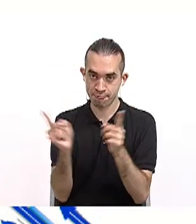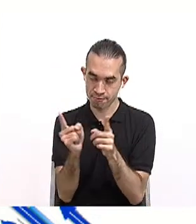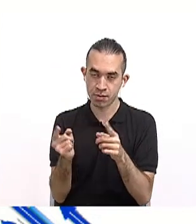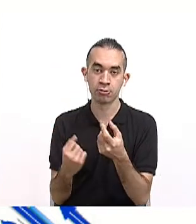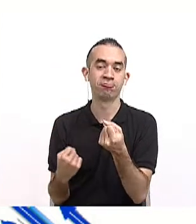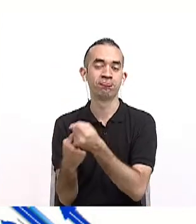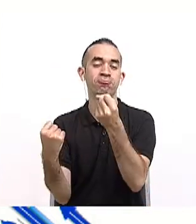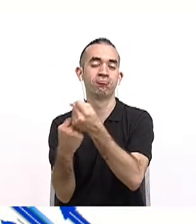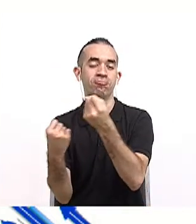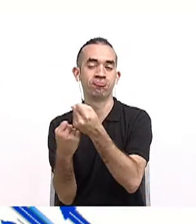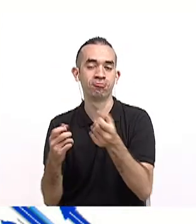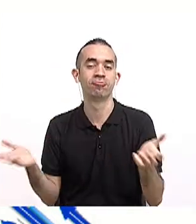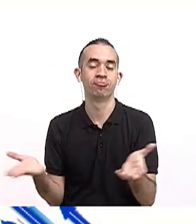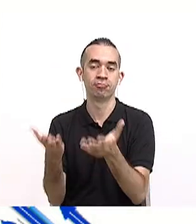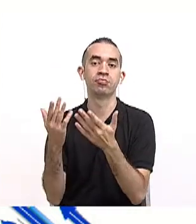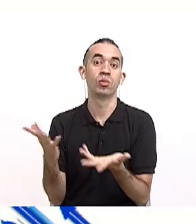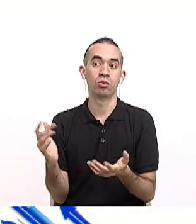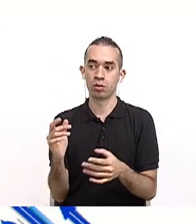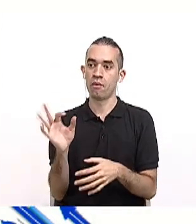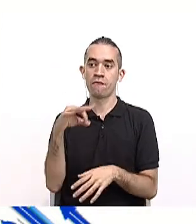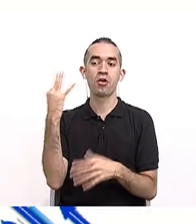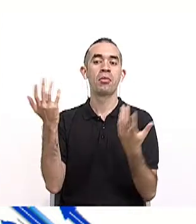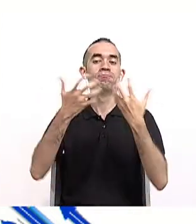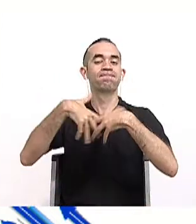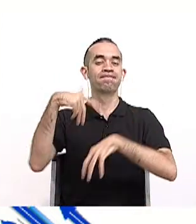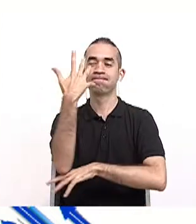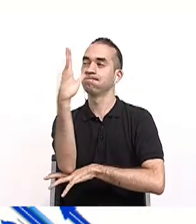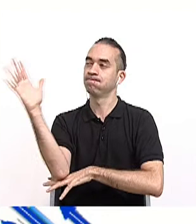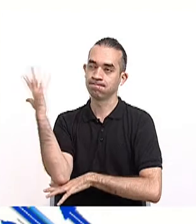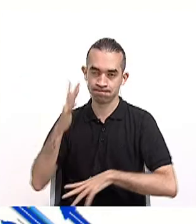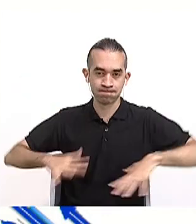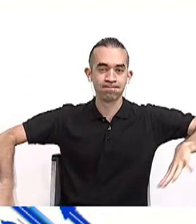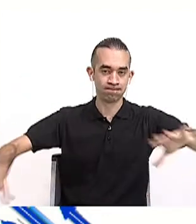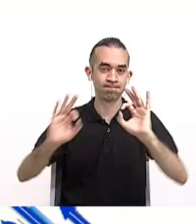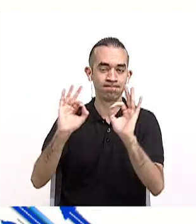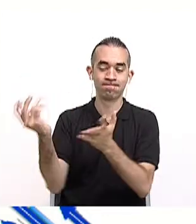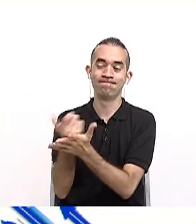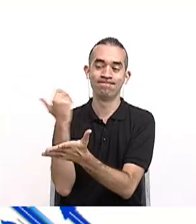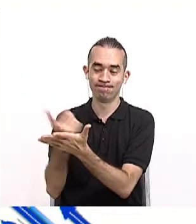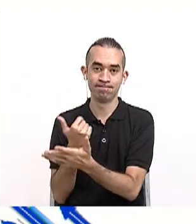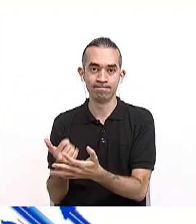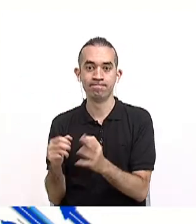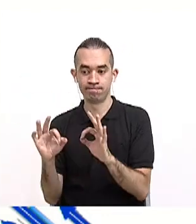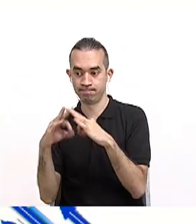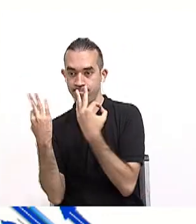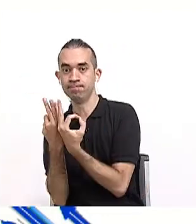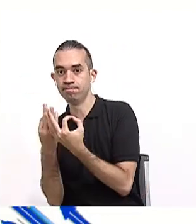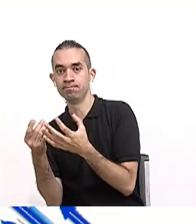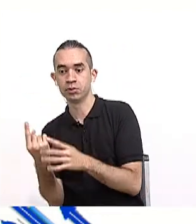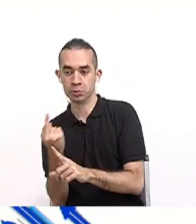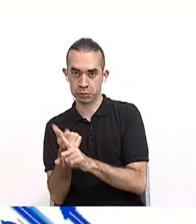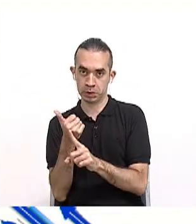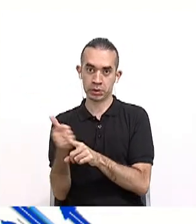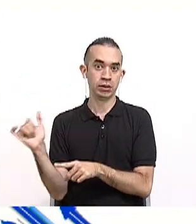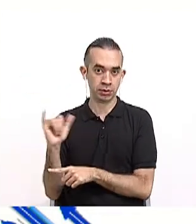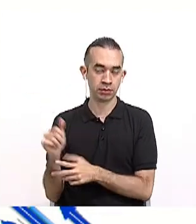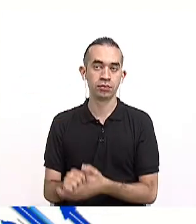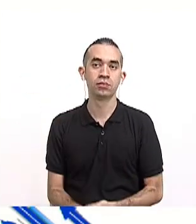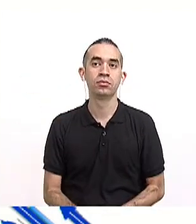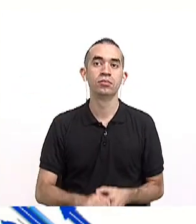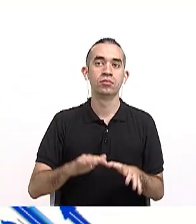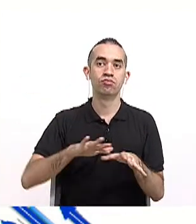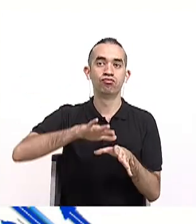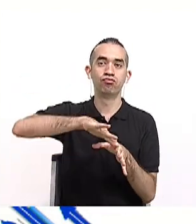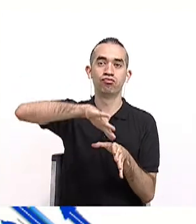a sustainable source of income for themselves and their families. The outdoor brick ovens are used